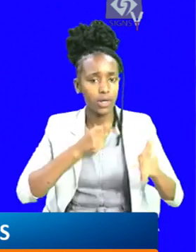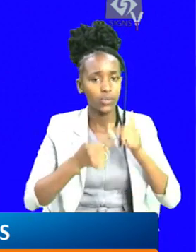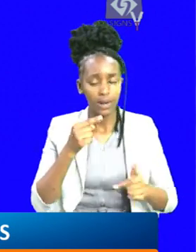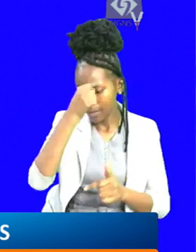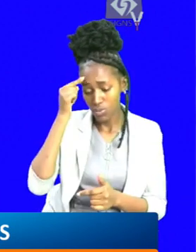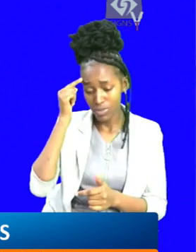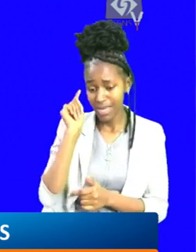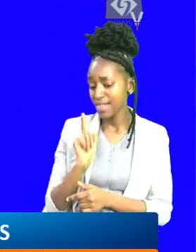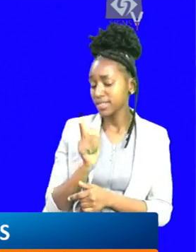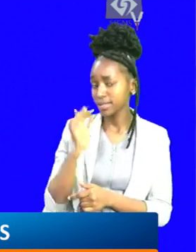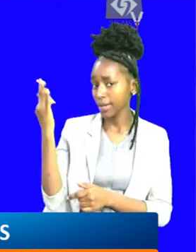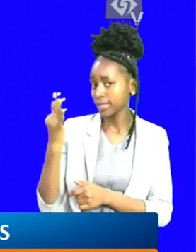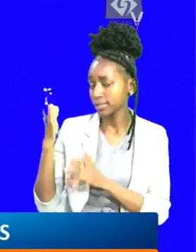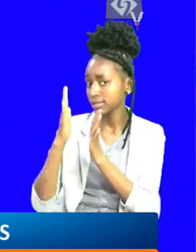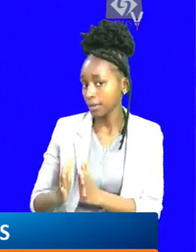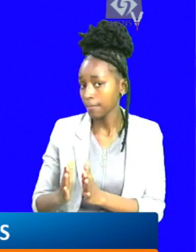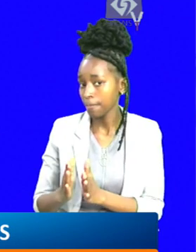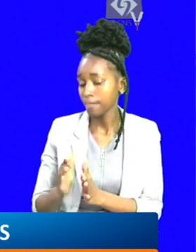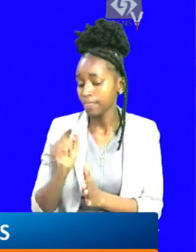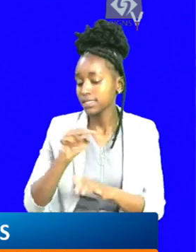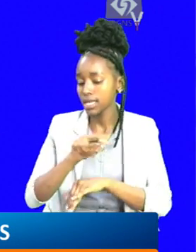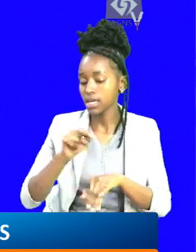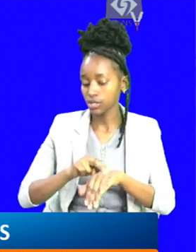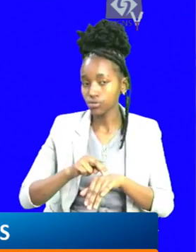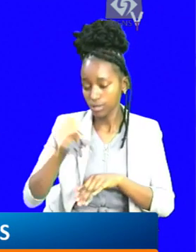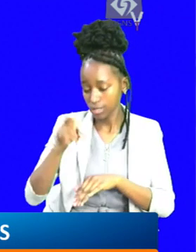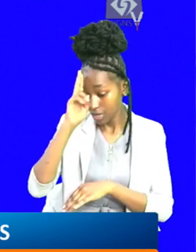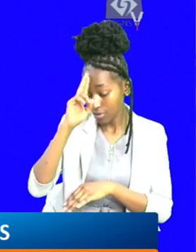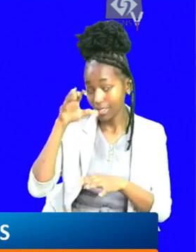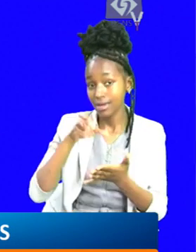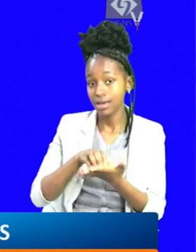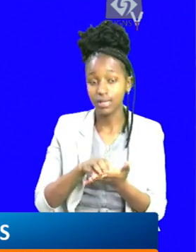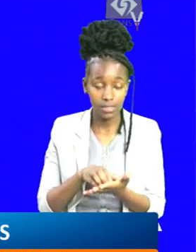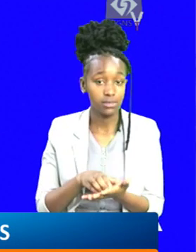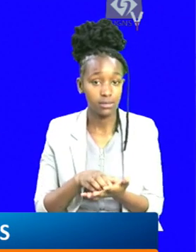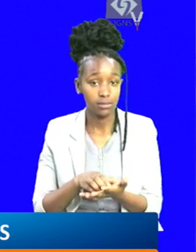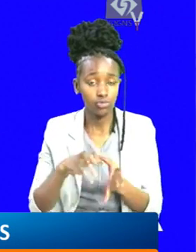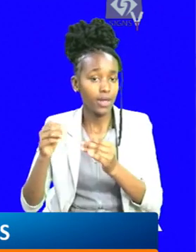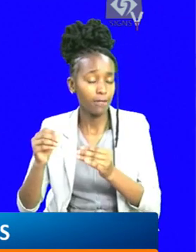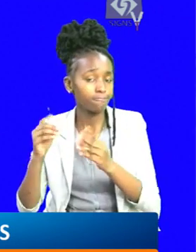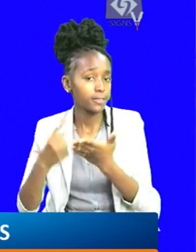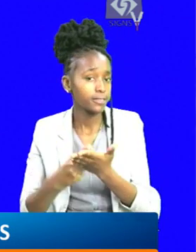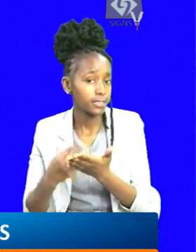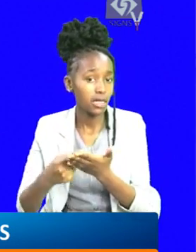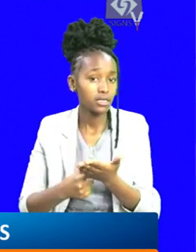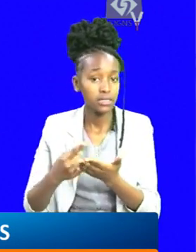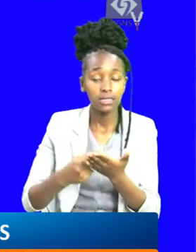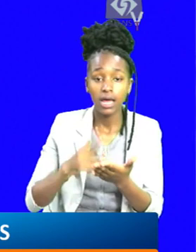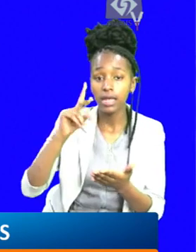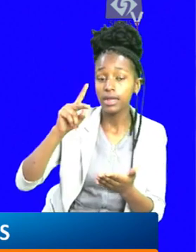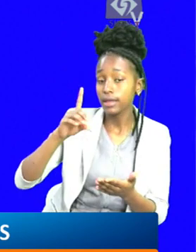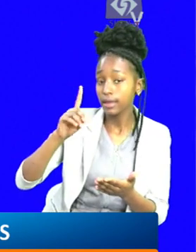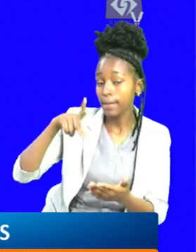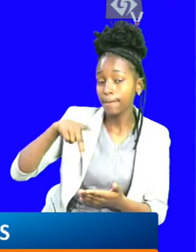weaken the potential of the prosecution winning this case. I have said, and I have made the ODPP, because this matter, unlike all other